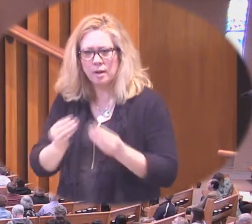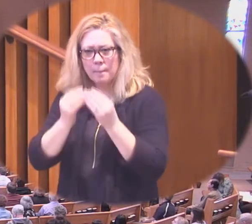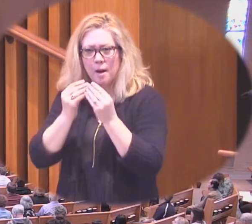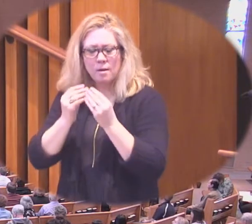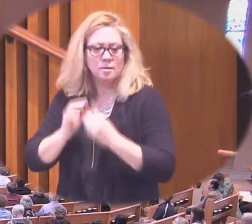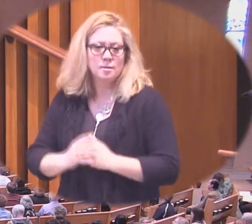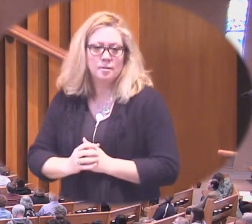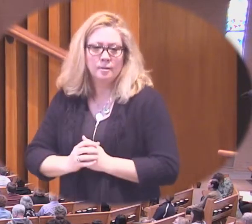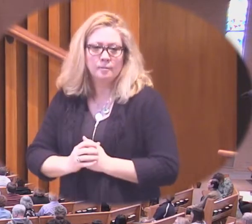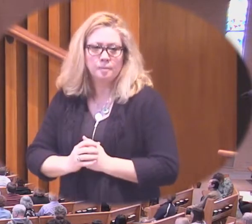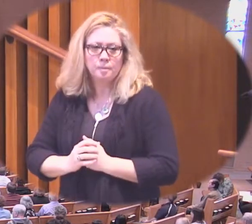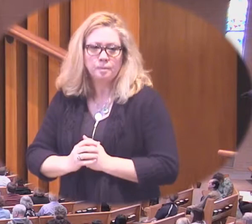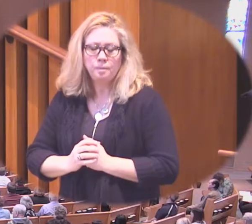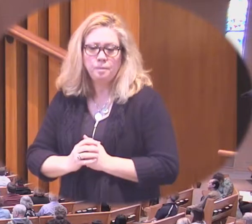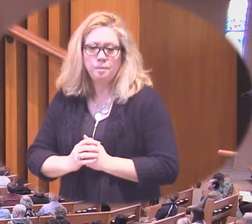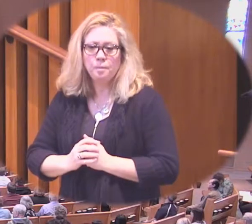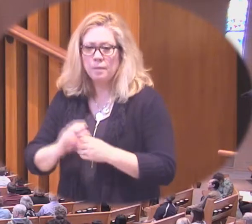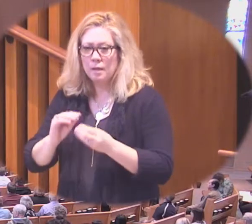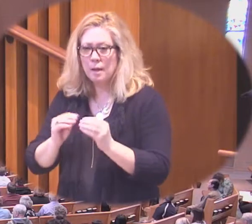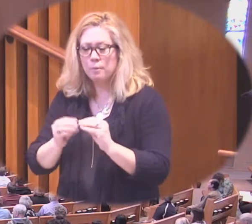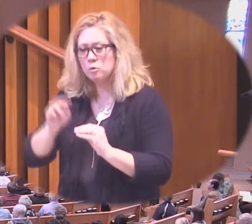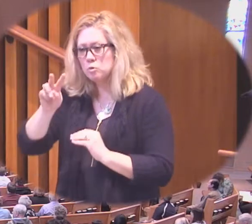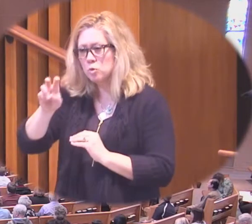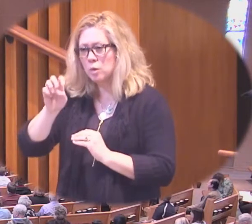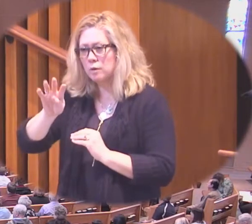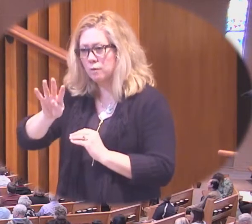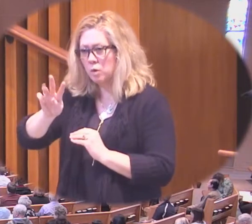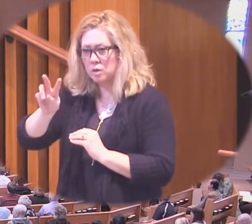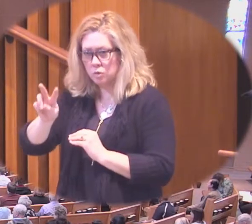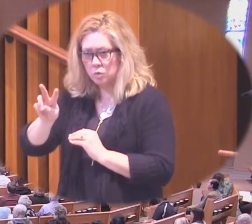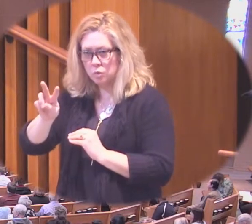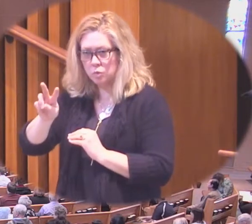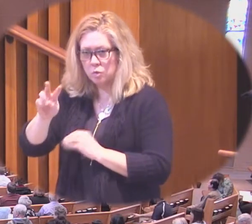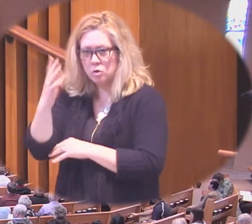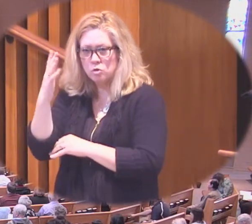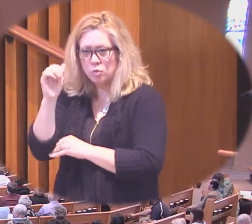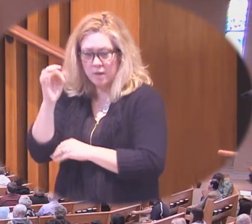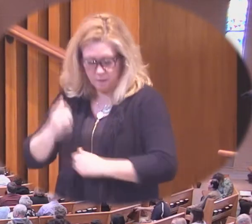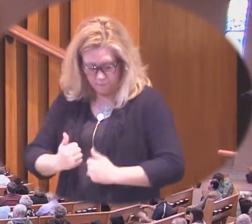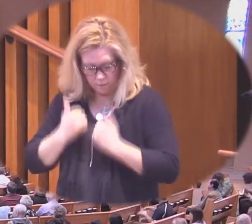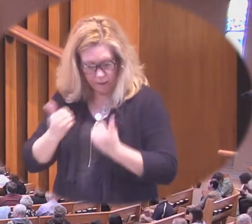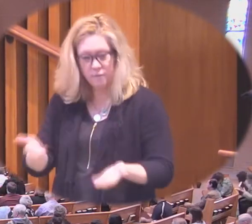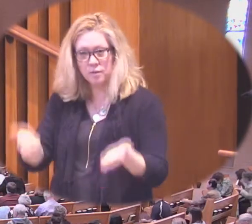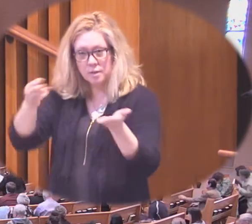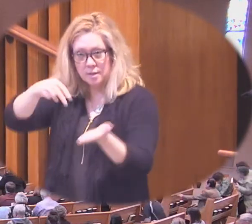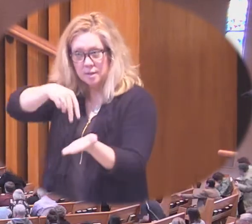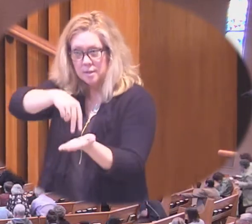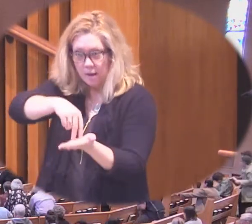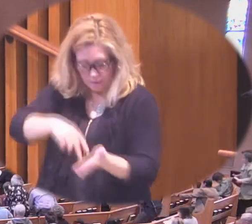Our opening hymn is number 242, Tree of Life. Please stand.